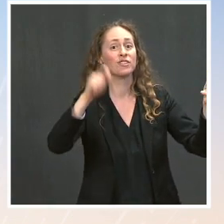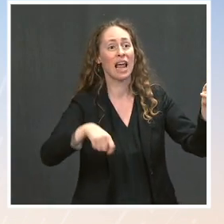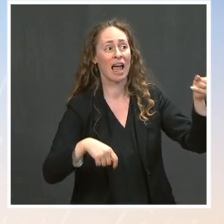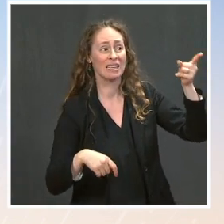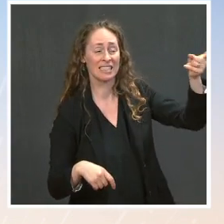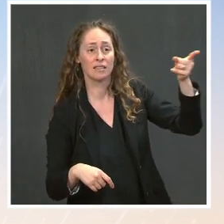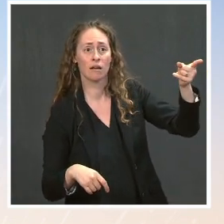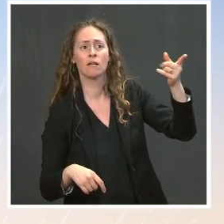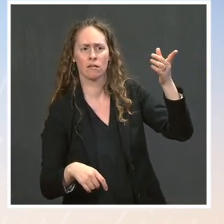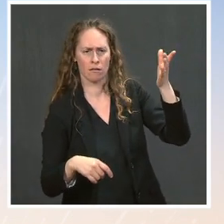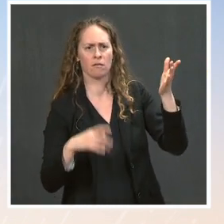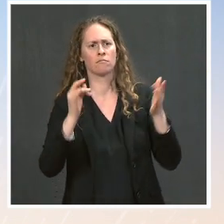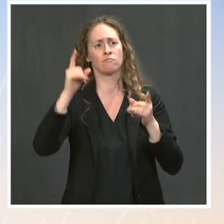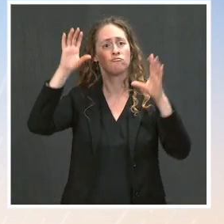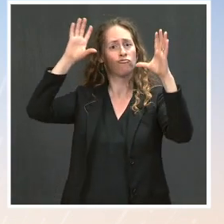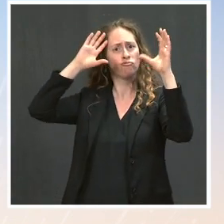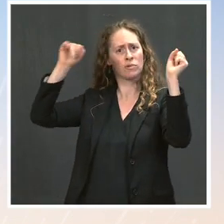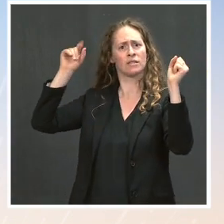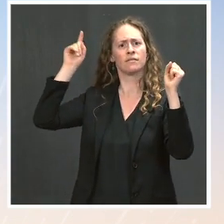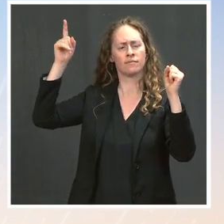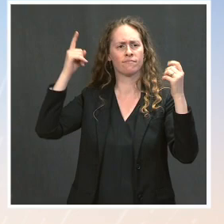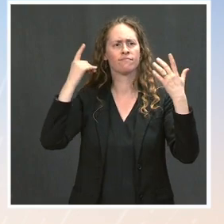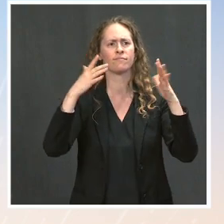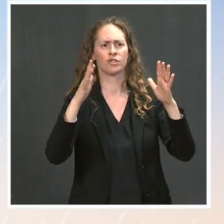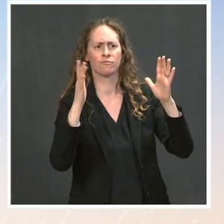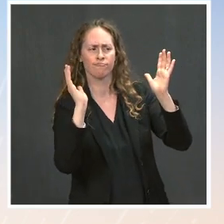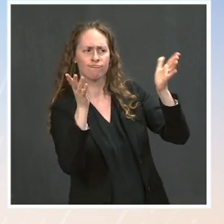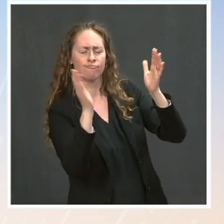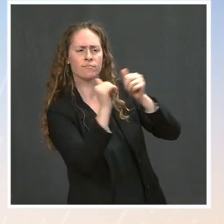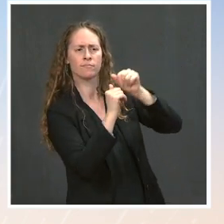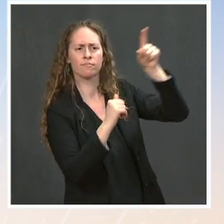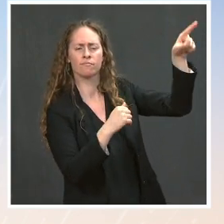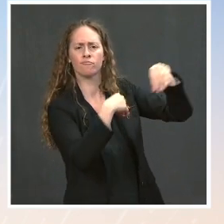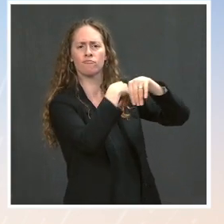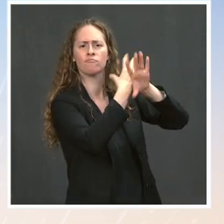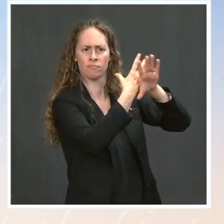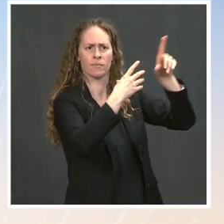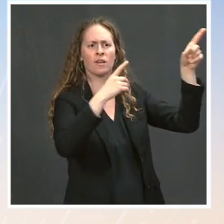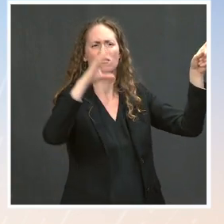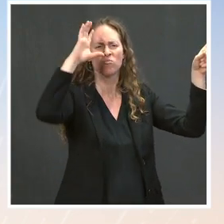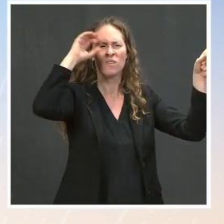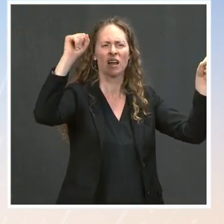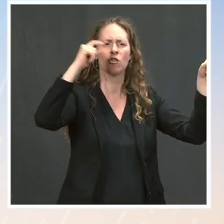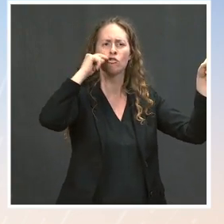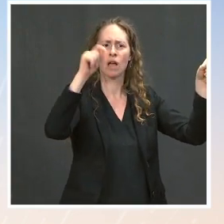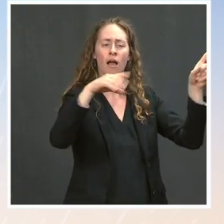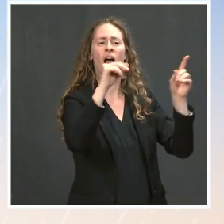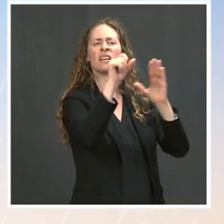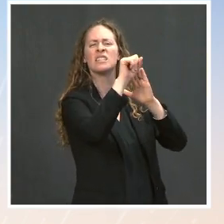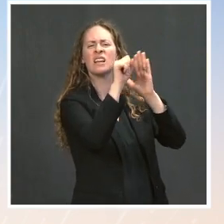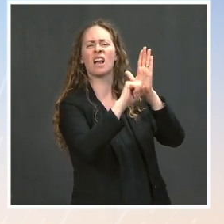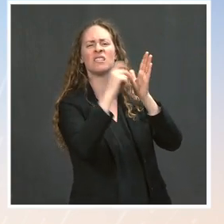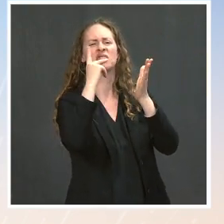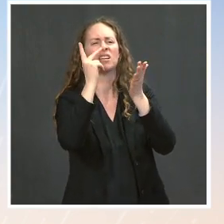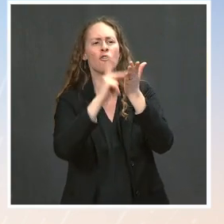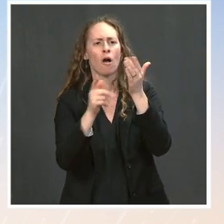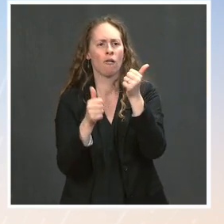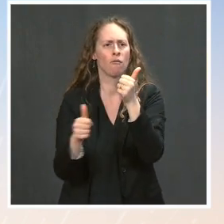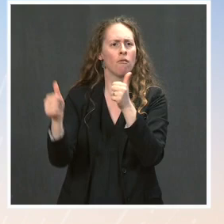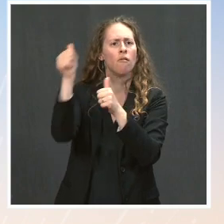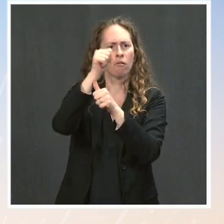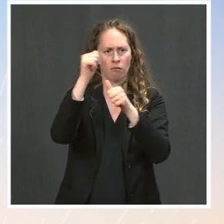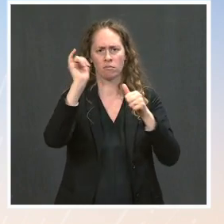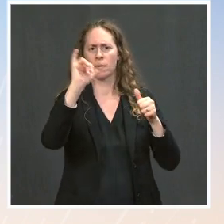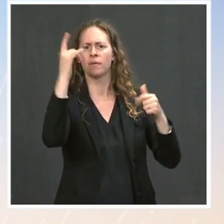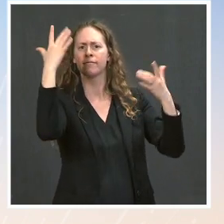the president of Ukraine, and certainly the Secretary of State and others have spoken with their counterparts about what their needs are and how we can be effective